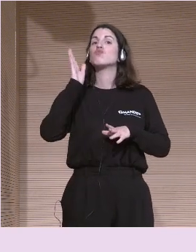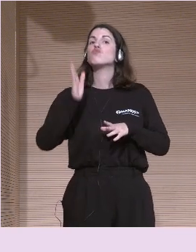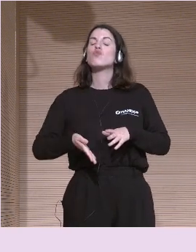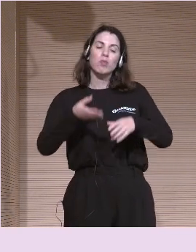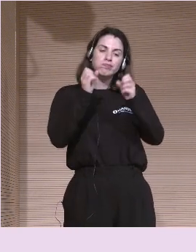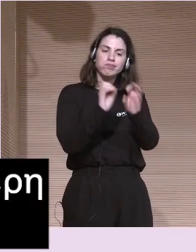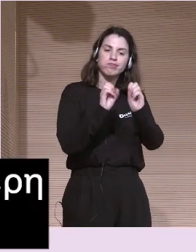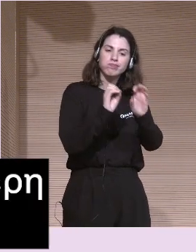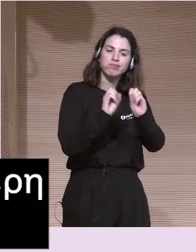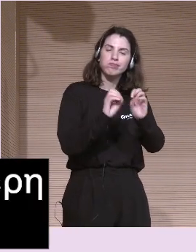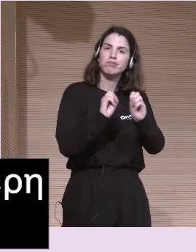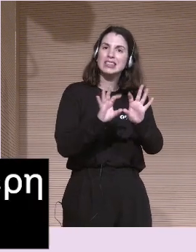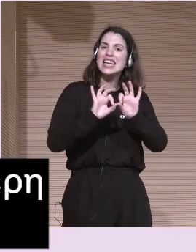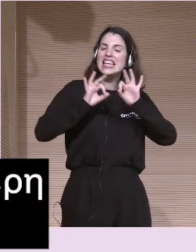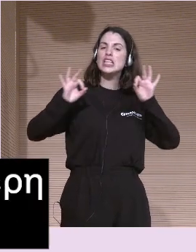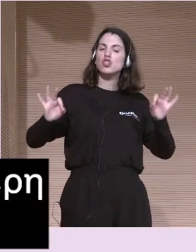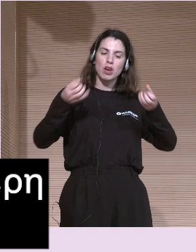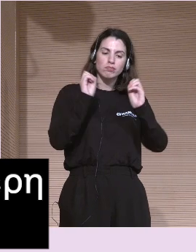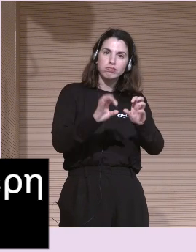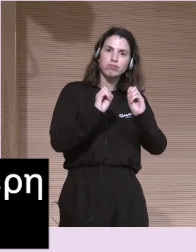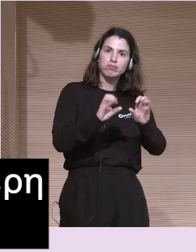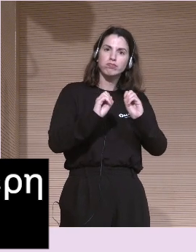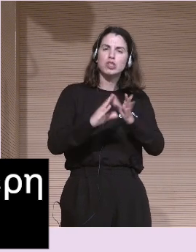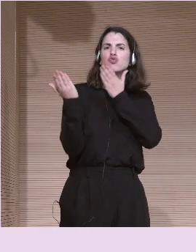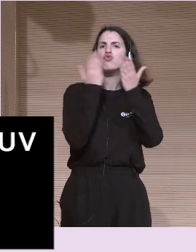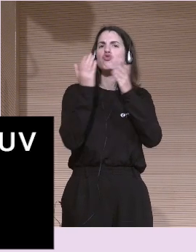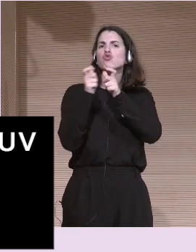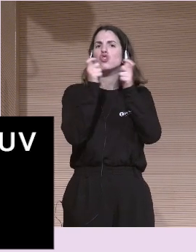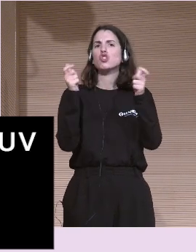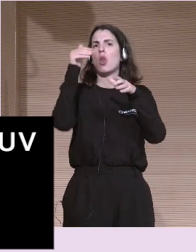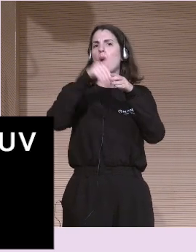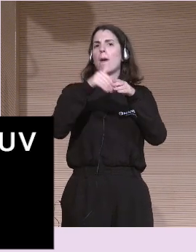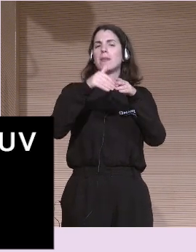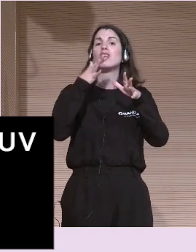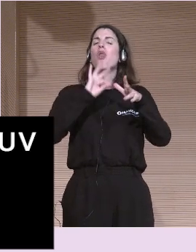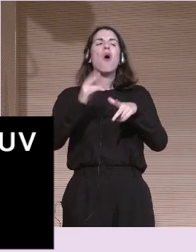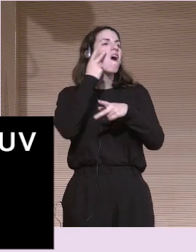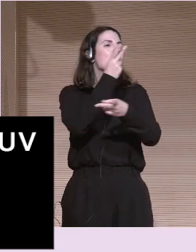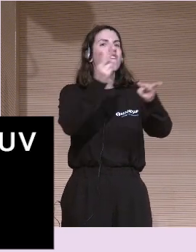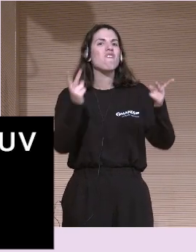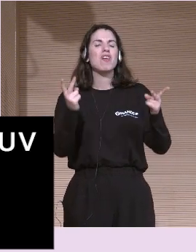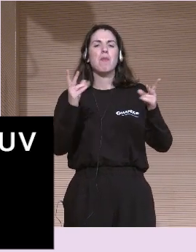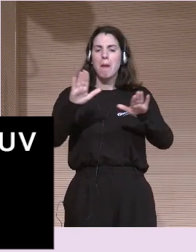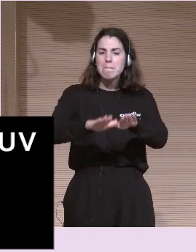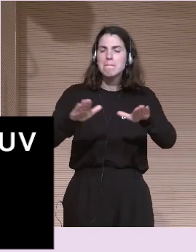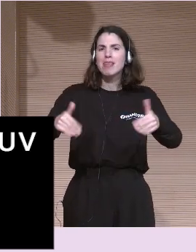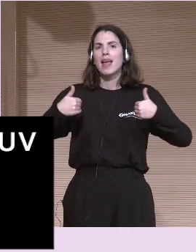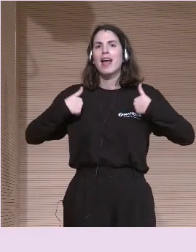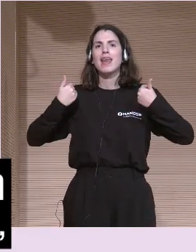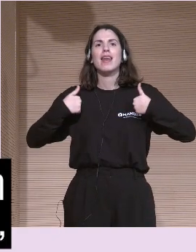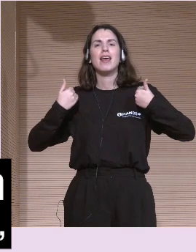the work that we do. The younger you go, the more ethnically diverse classrooms are, the greater the imperative for people to learn about history in a way that feels relevant to